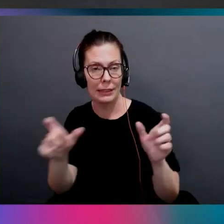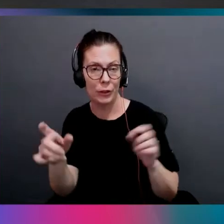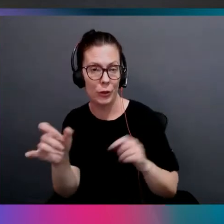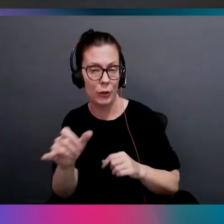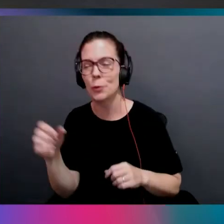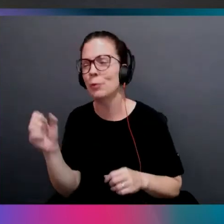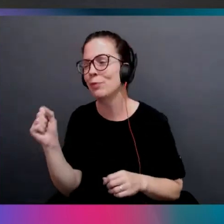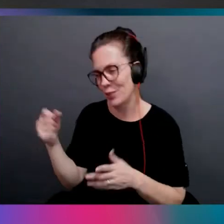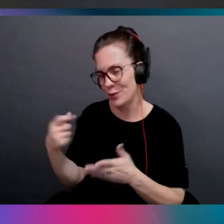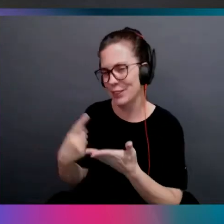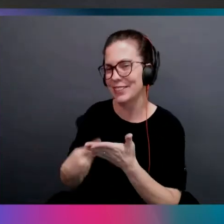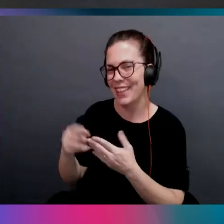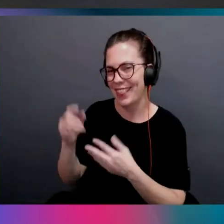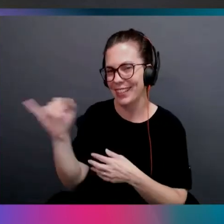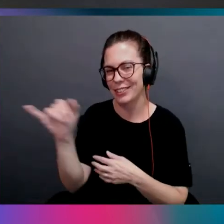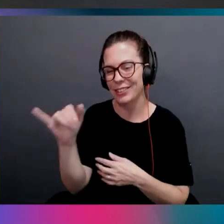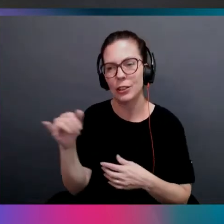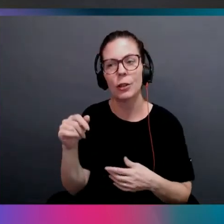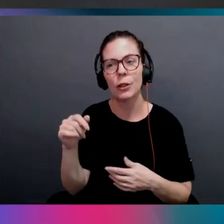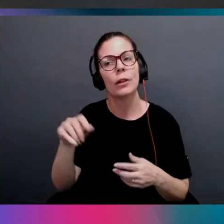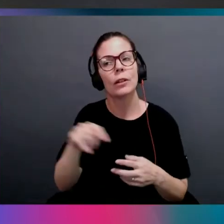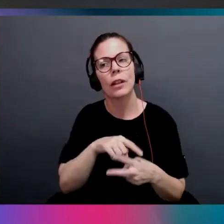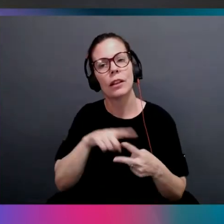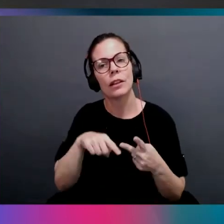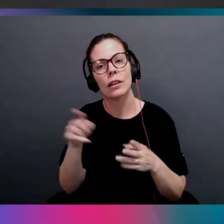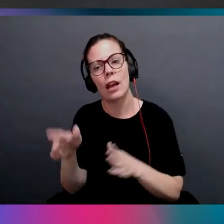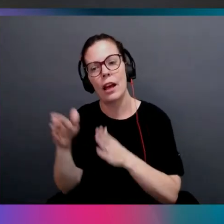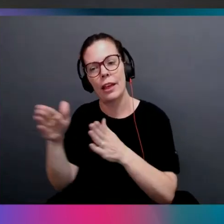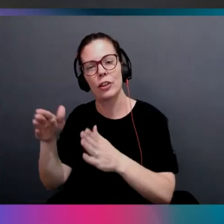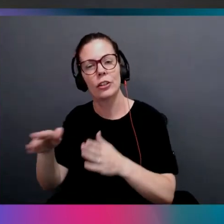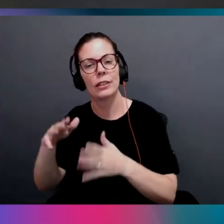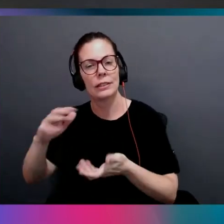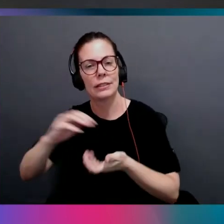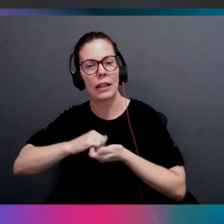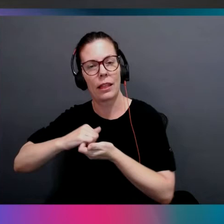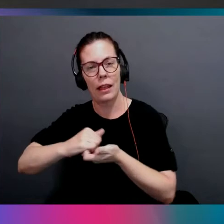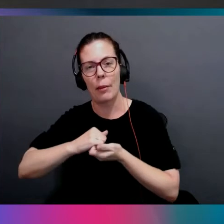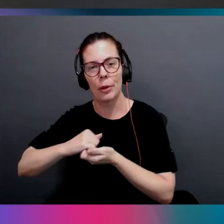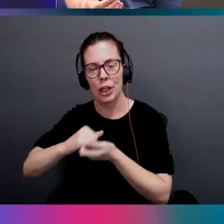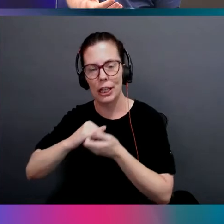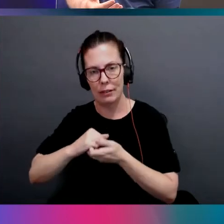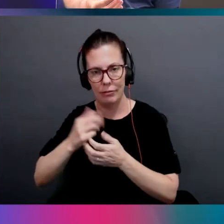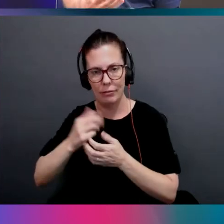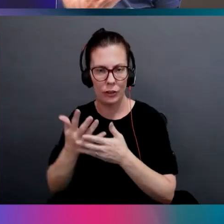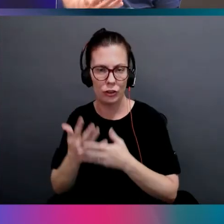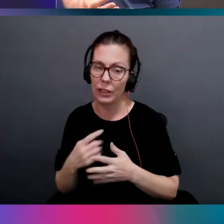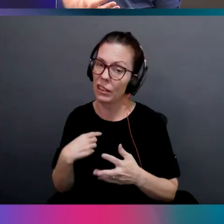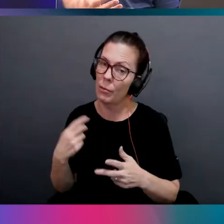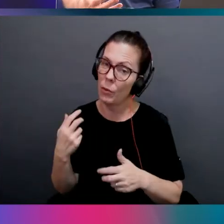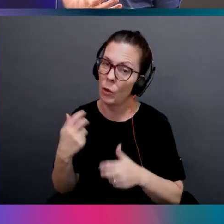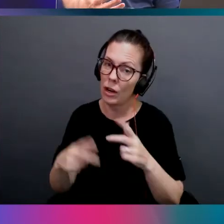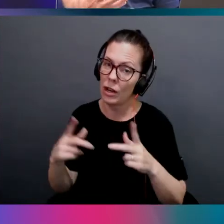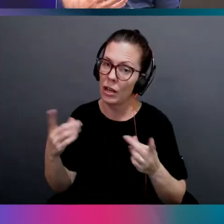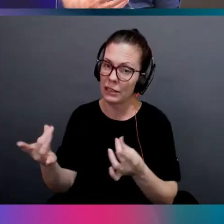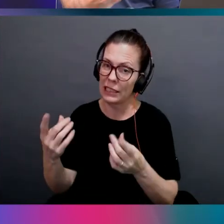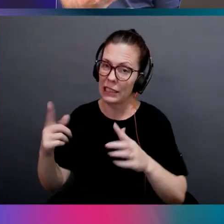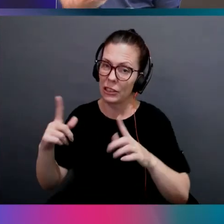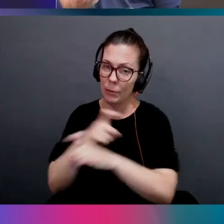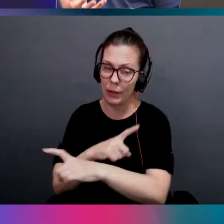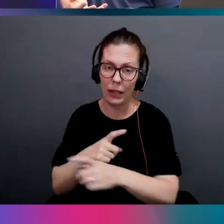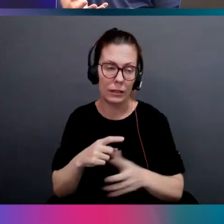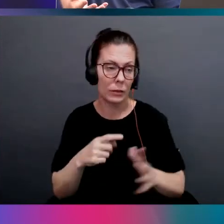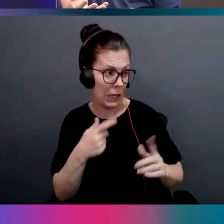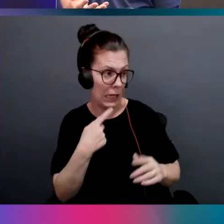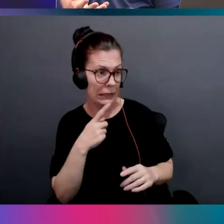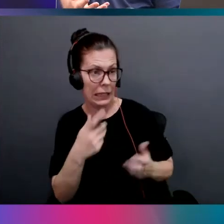the collaborative filtering. So that's gets a little bit more tricky. It goes back to the question I asked you: how many movies have you watched and